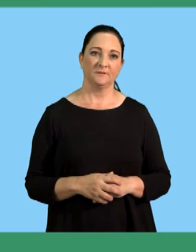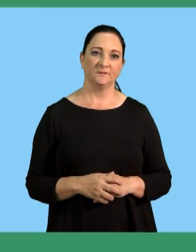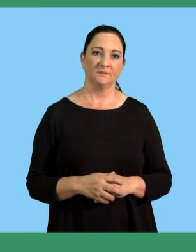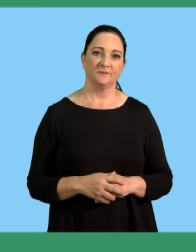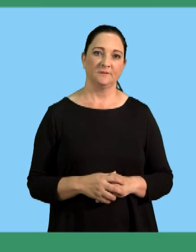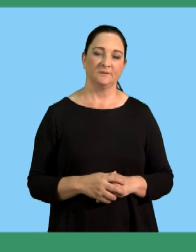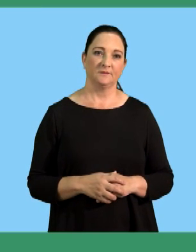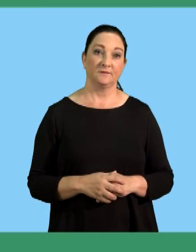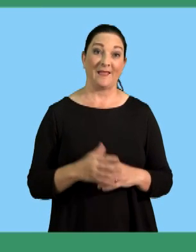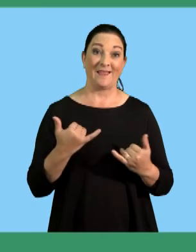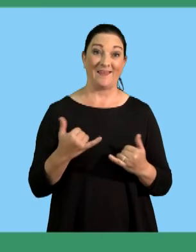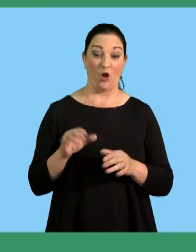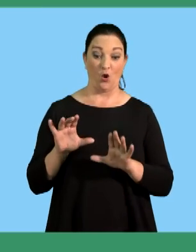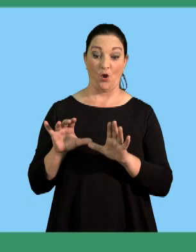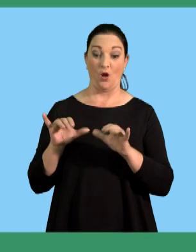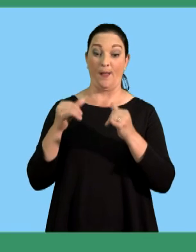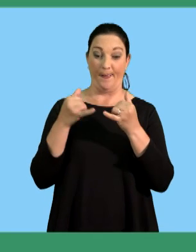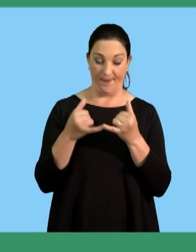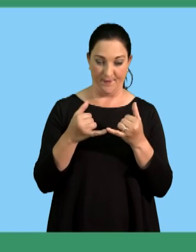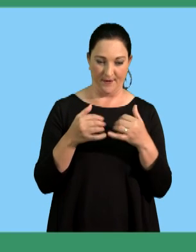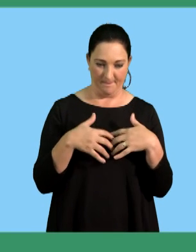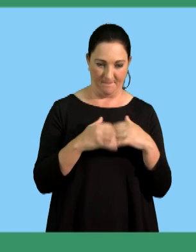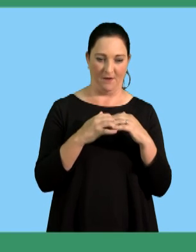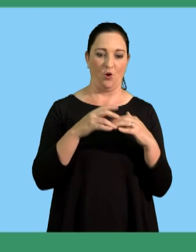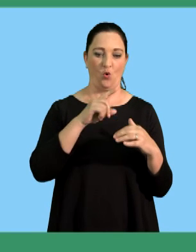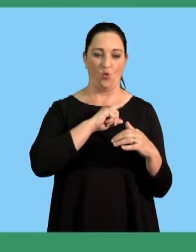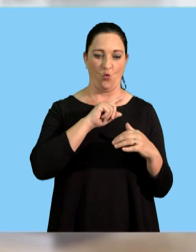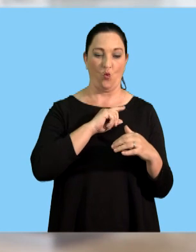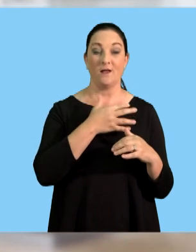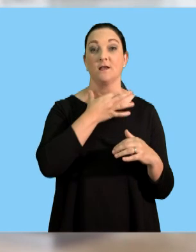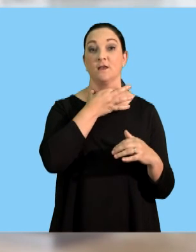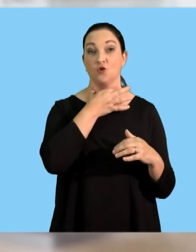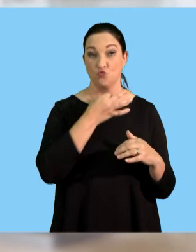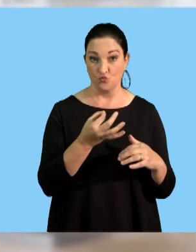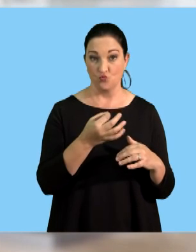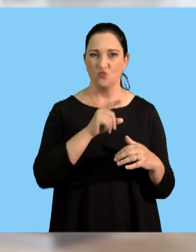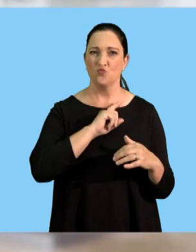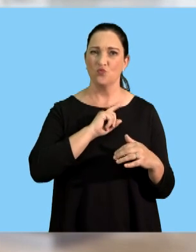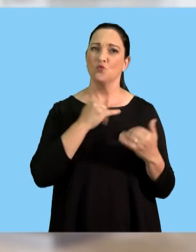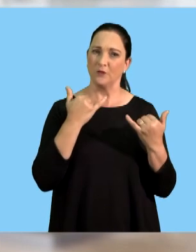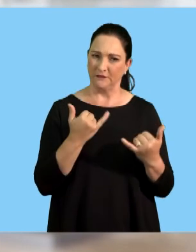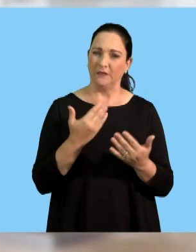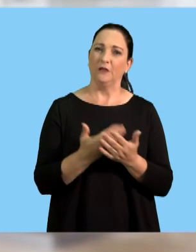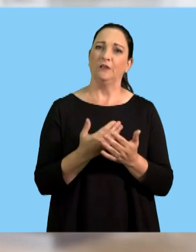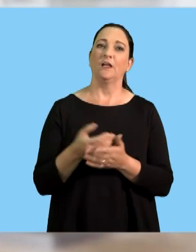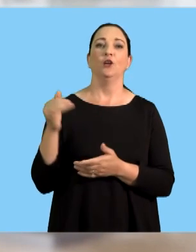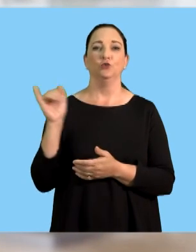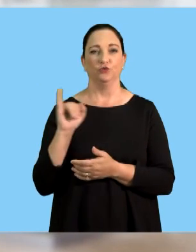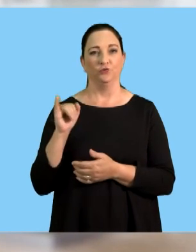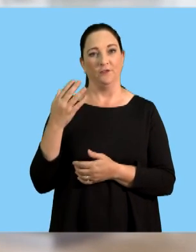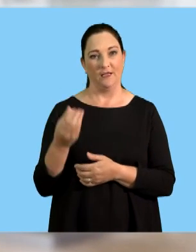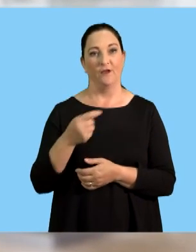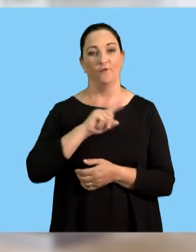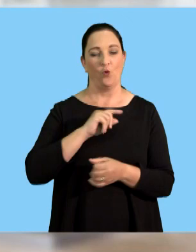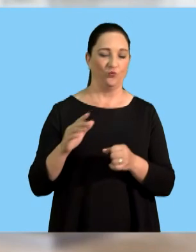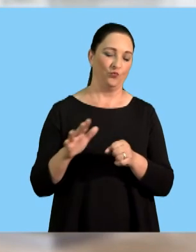transfer the risk to the insurance company. So the risk will move from the business and it will be now the risk of